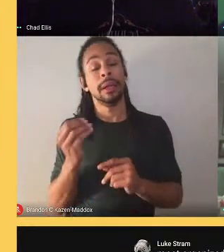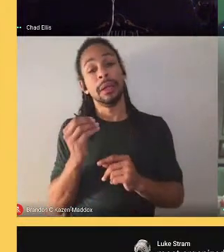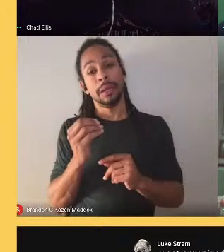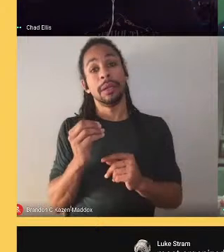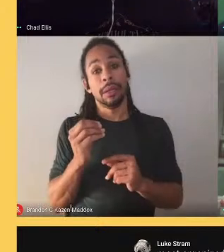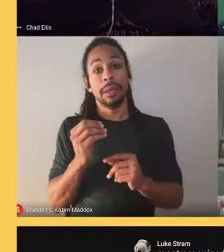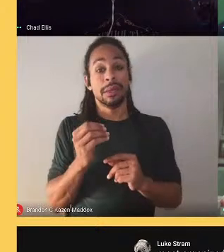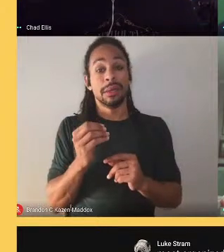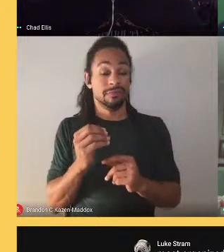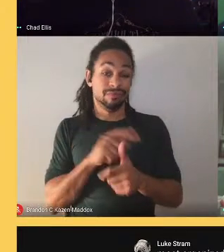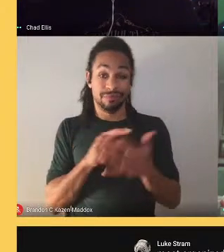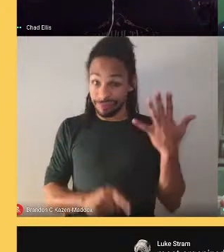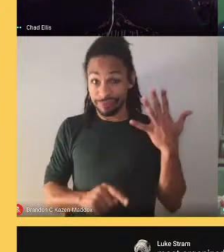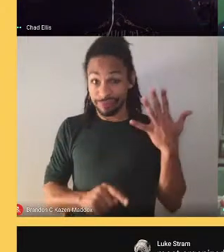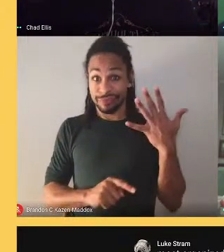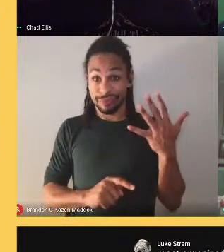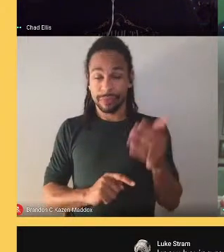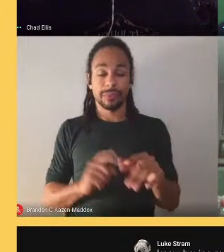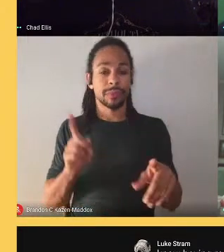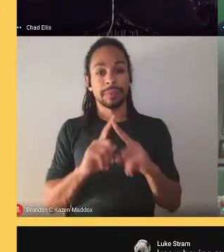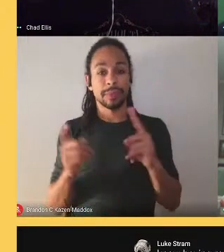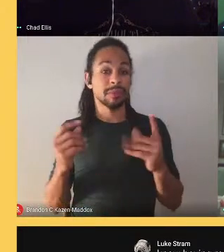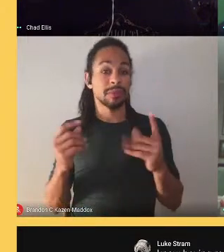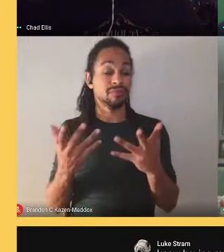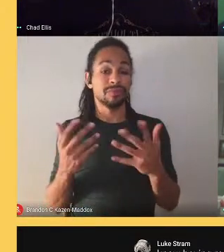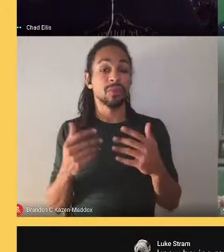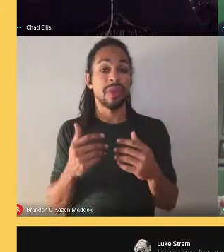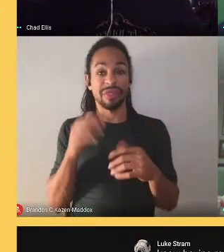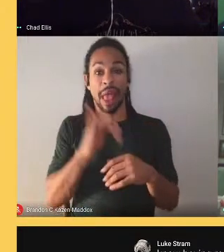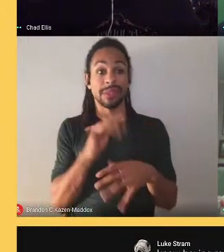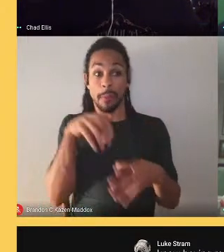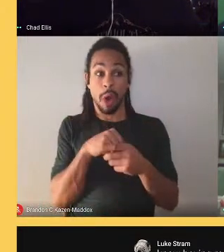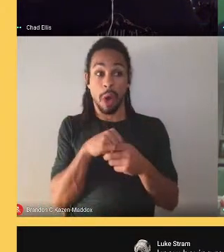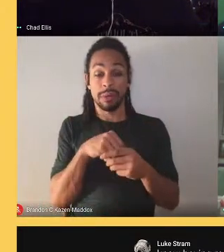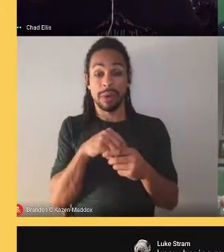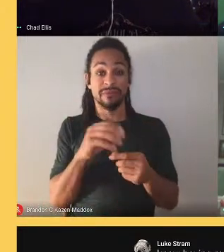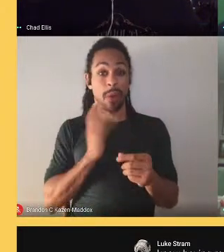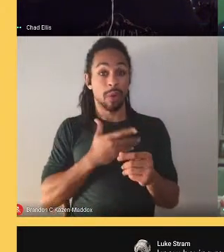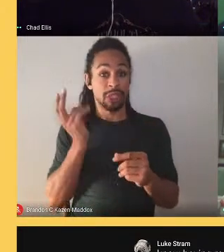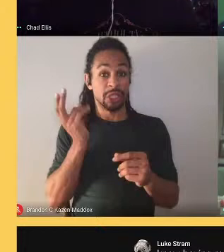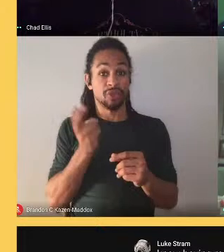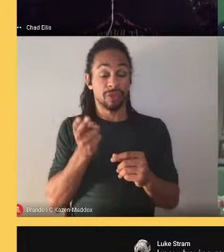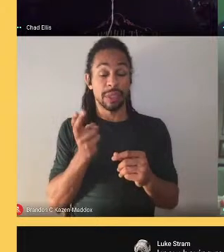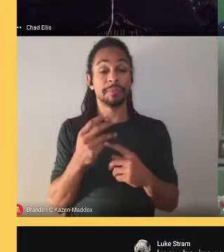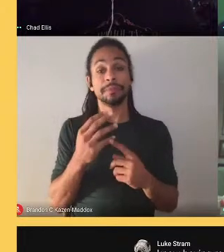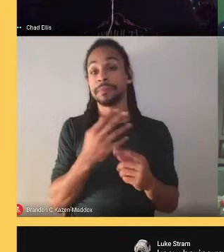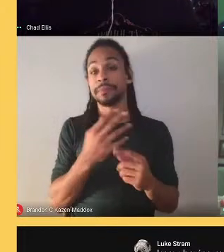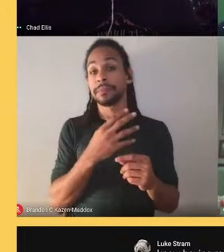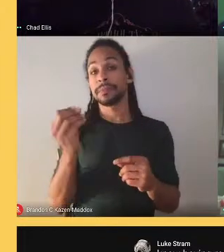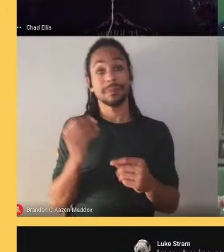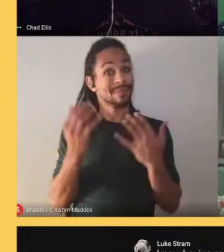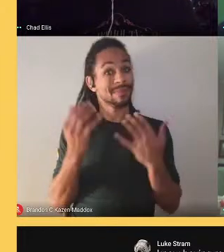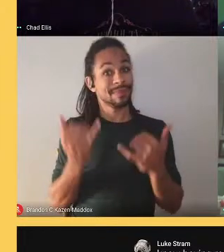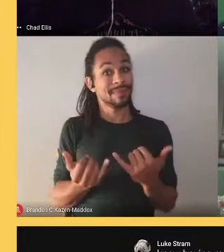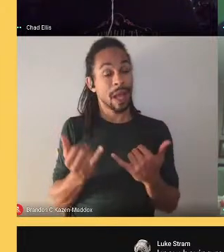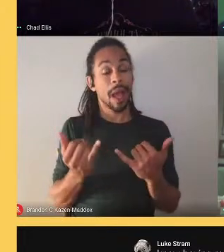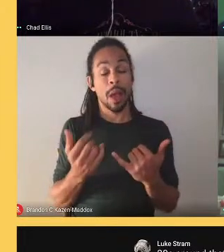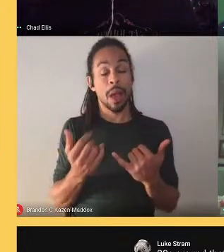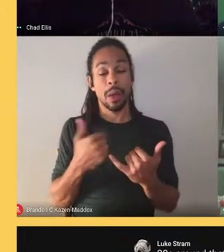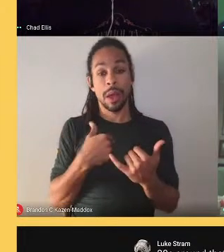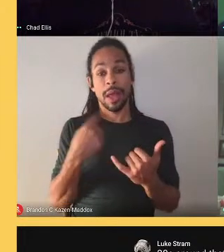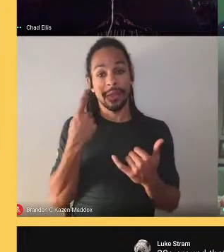There's just that stew of that. And with nowadays, I think there's a good